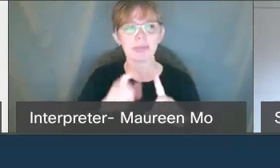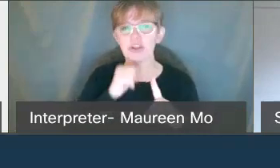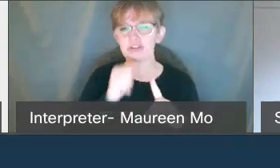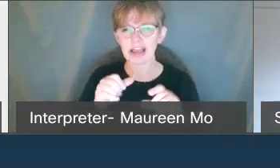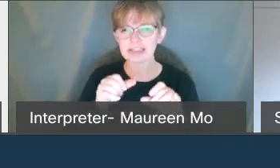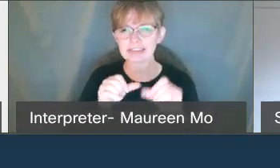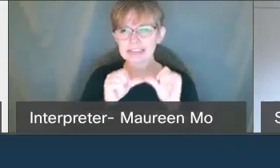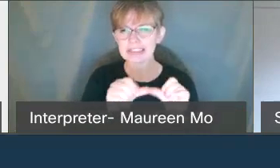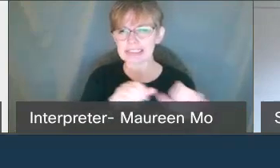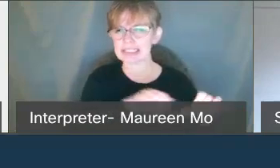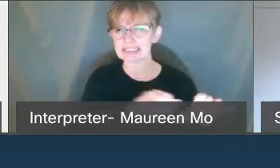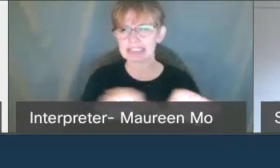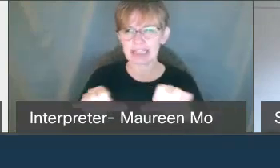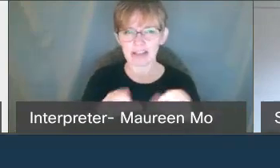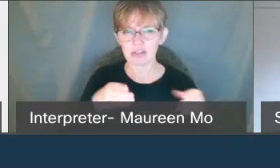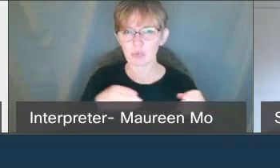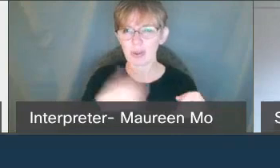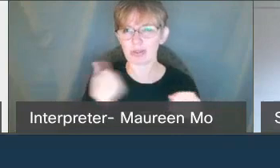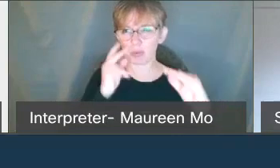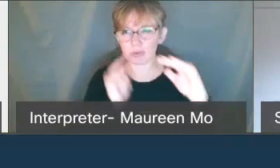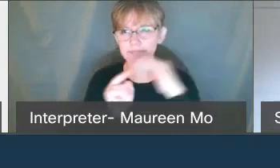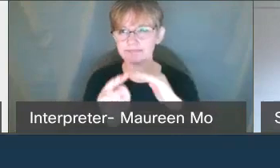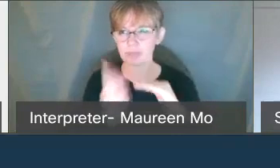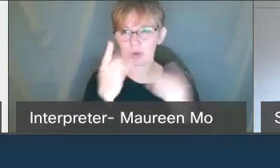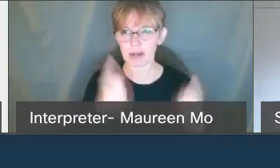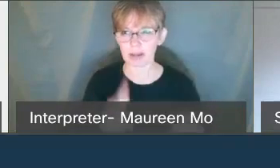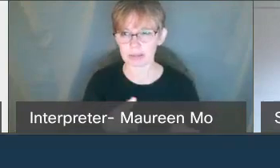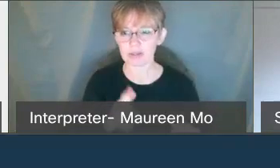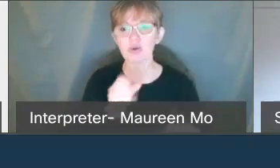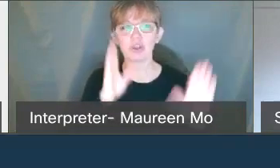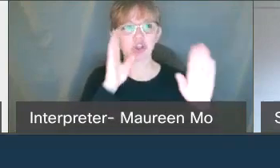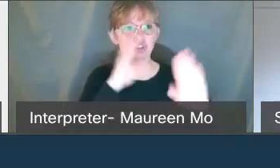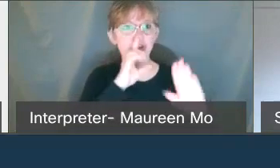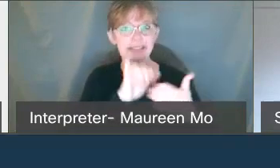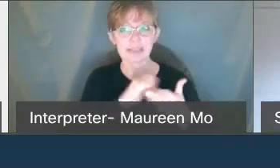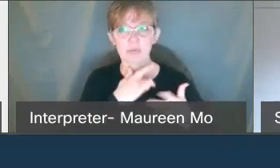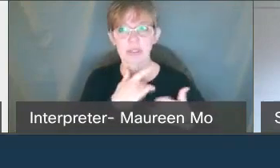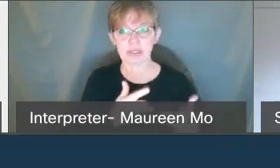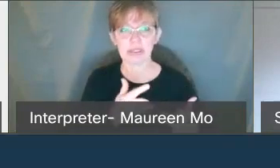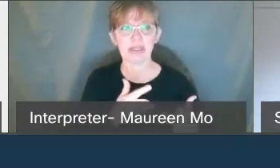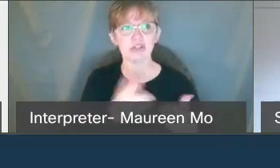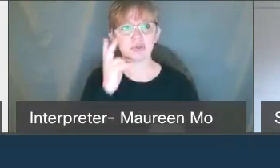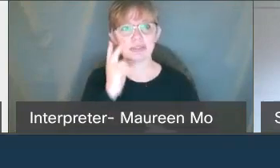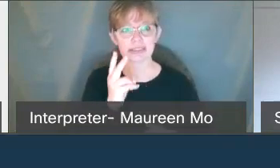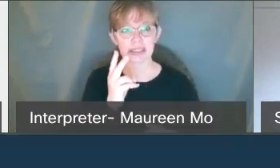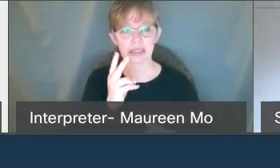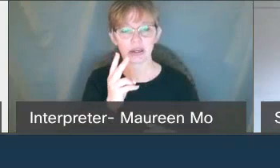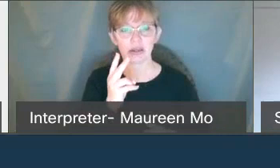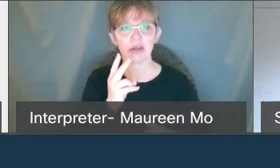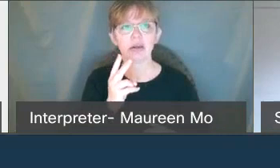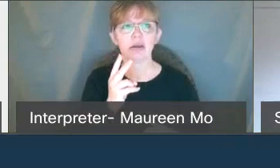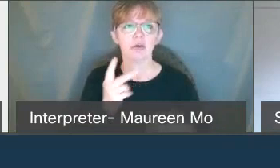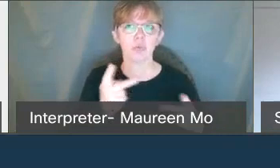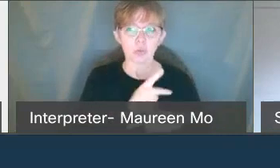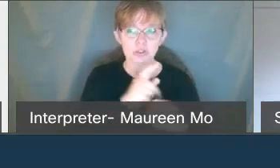in the anticipated direction. So the concern is typically that we're seeing poorer accuracy